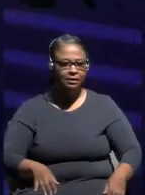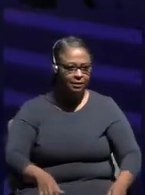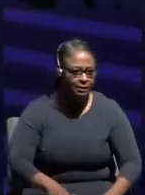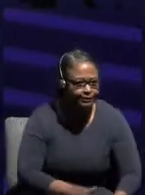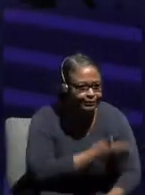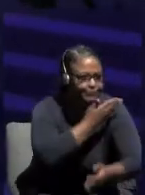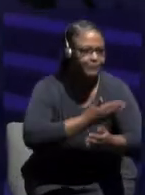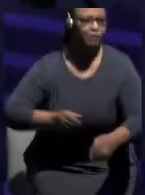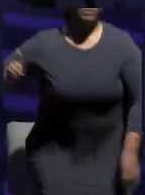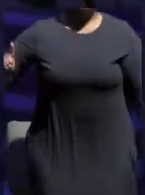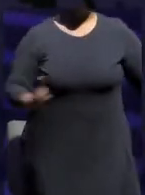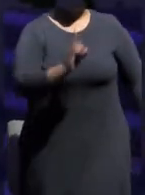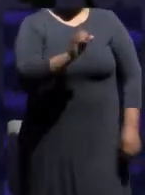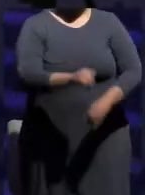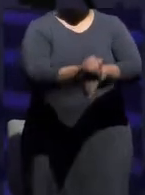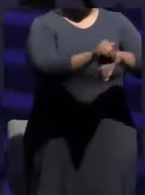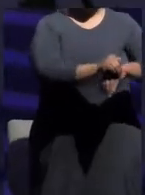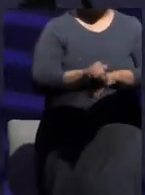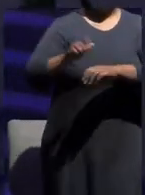Wandering into the night,